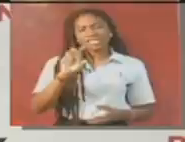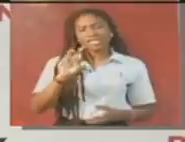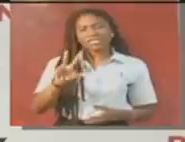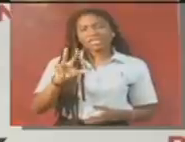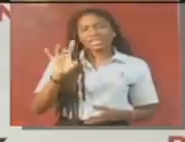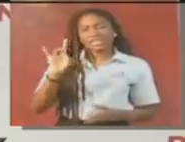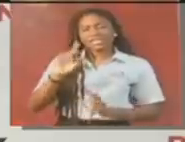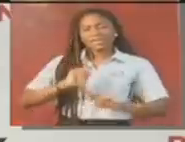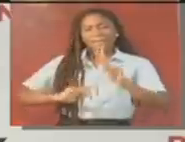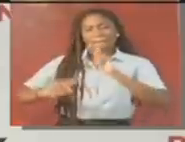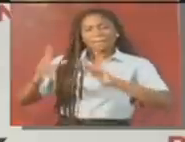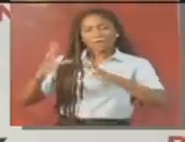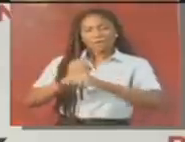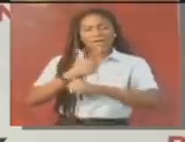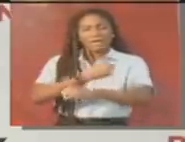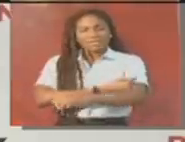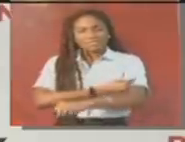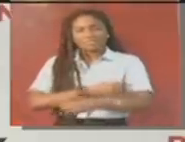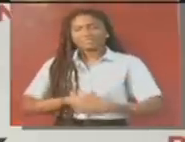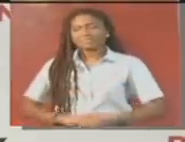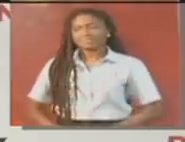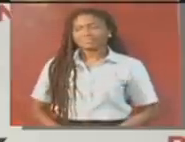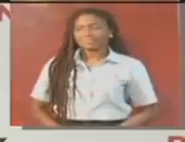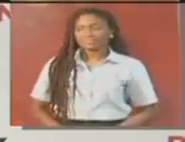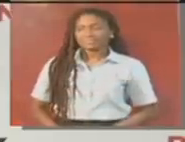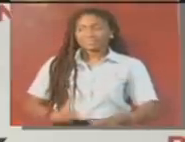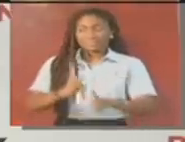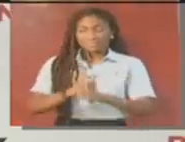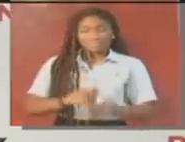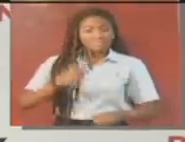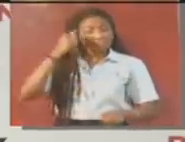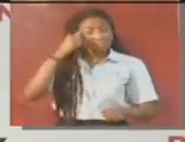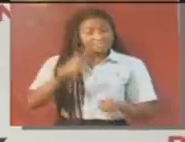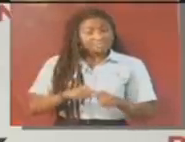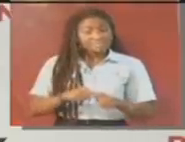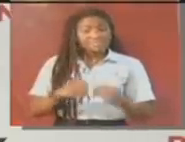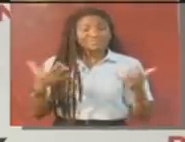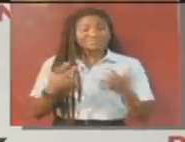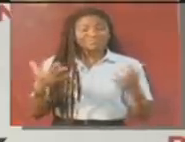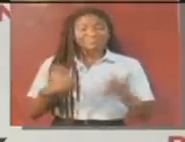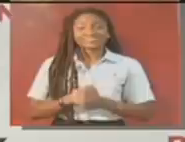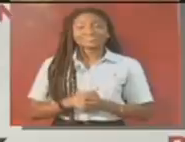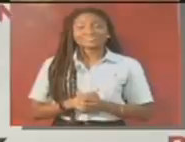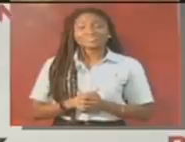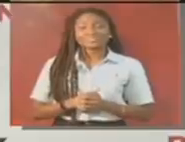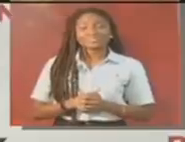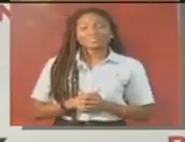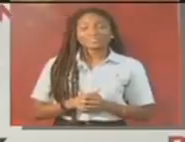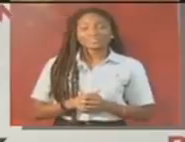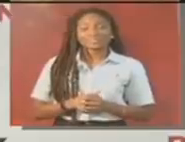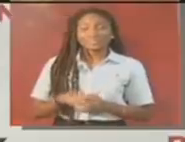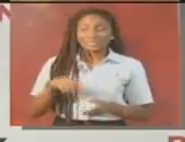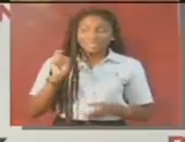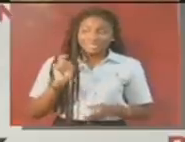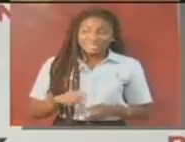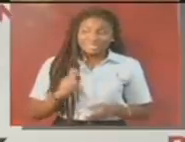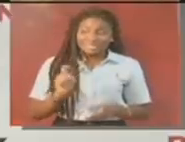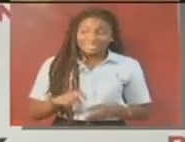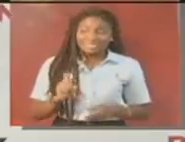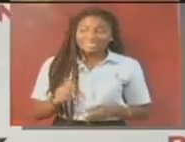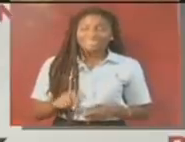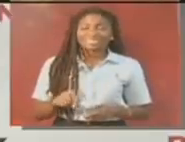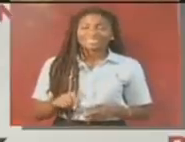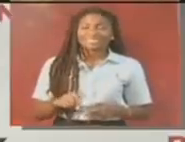38,638 individuals. Now, bearing in mind that we do need to keep doses in reserve for the second round